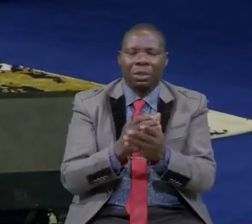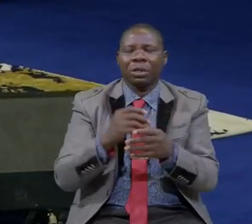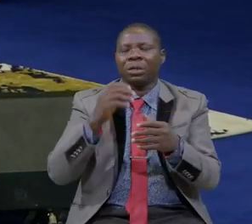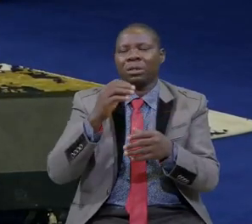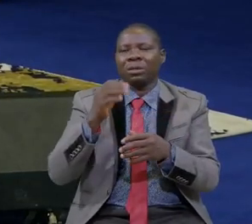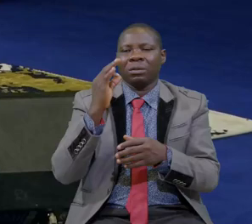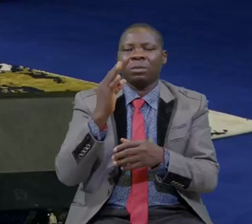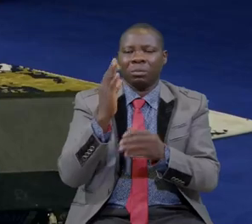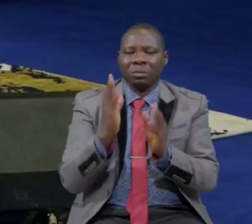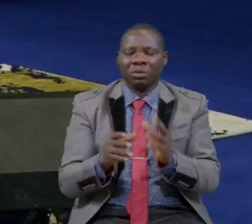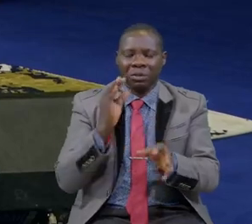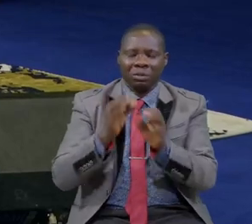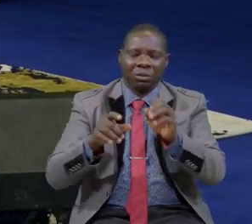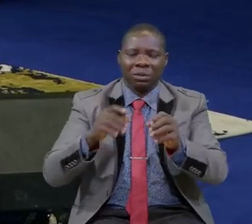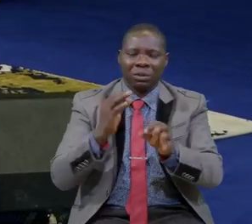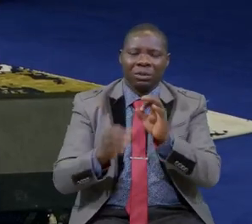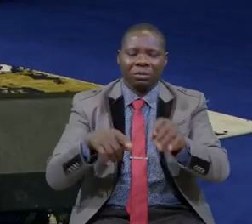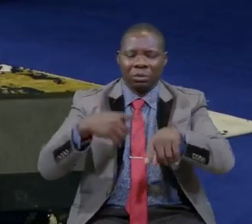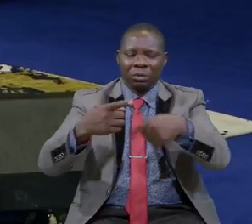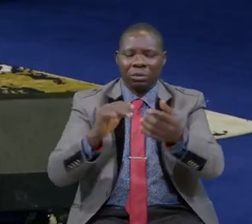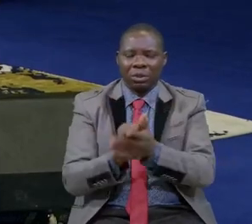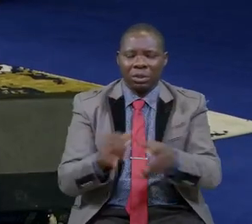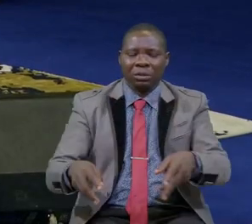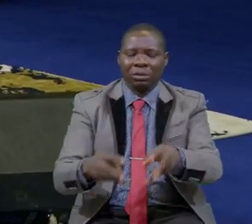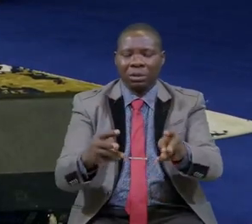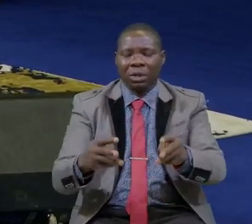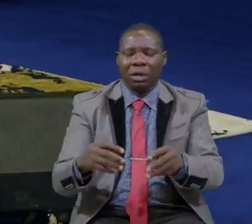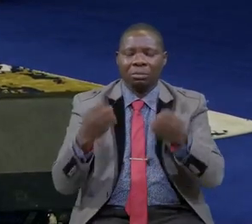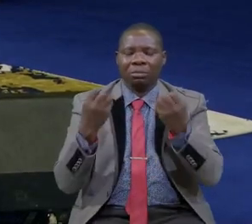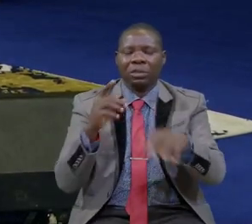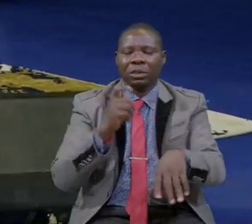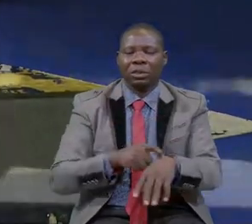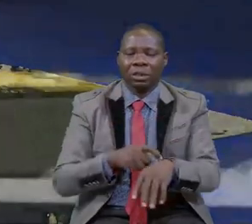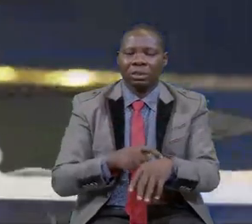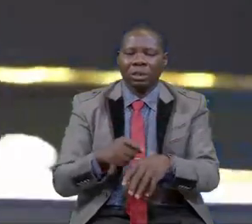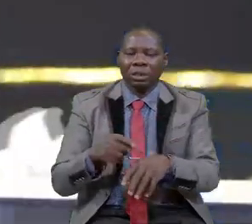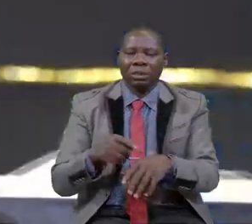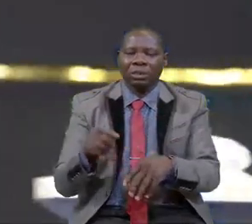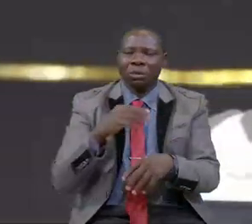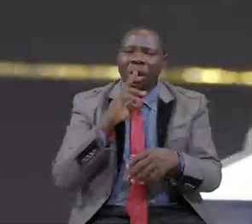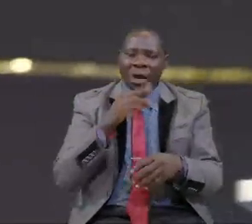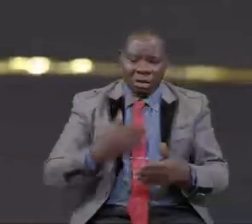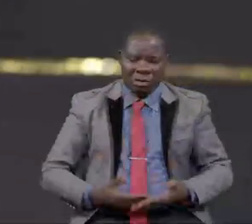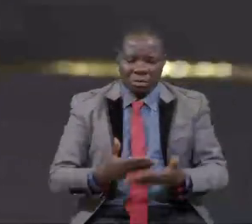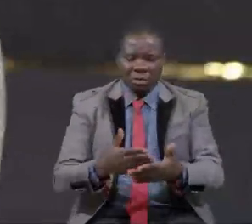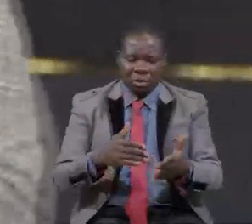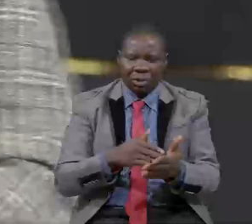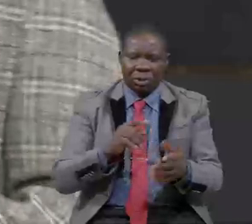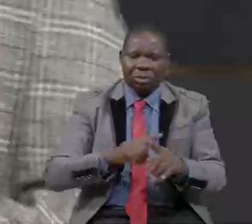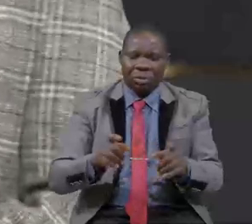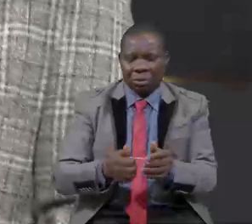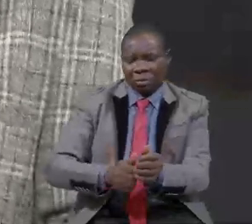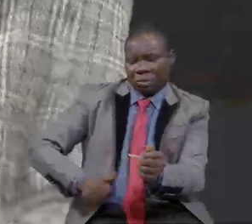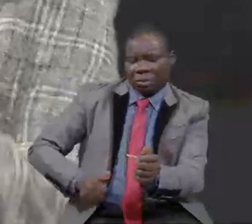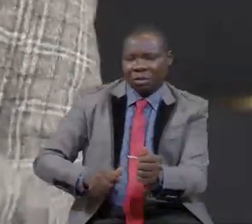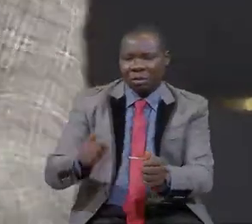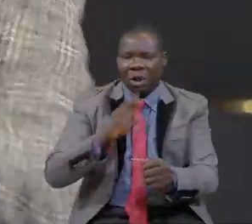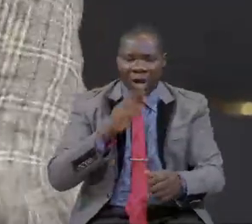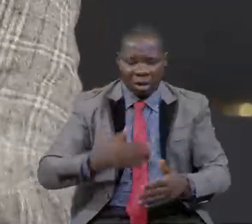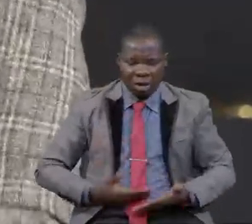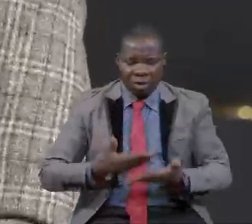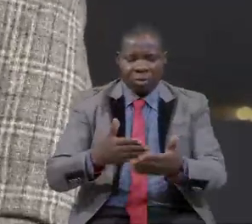to come to God. You are born again, but you are backsliding. You are born again, but you have gone back to your vomit. You have